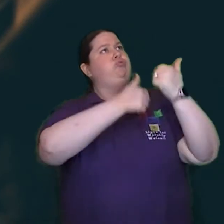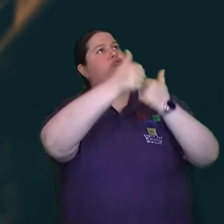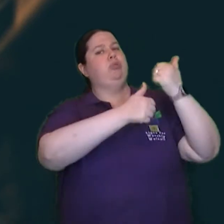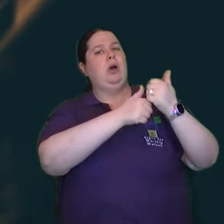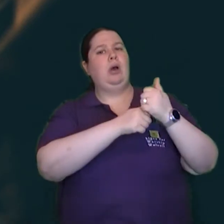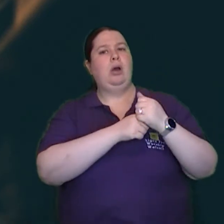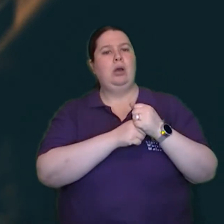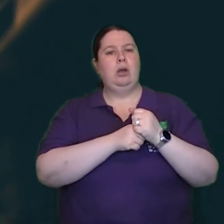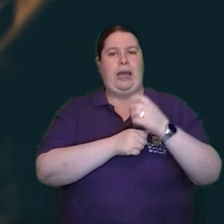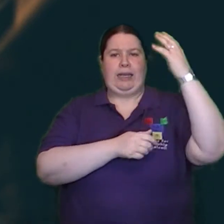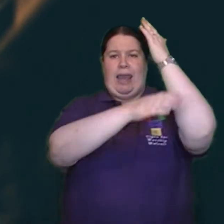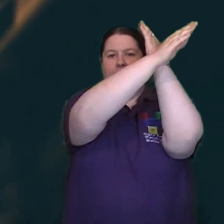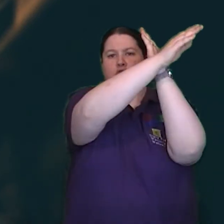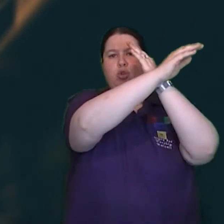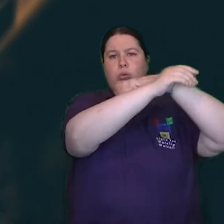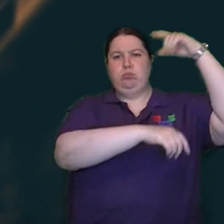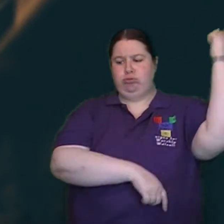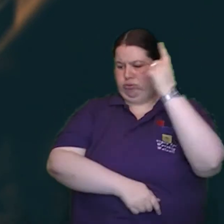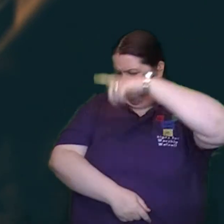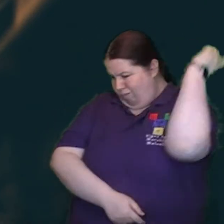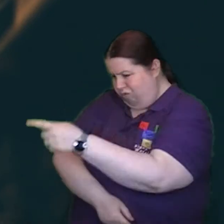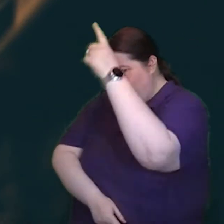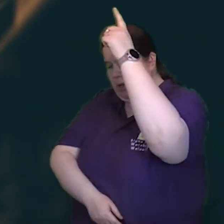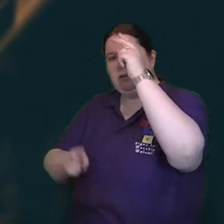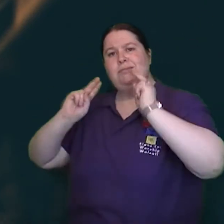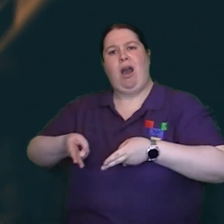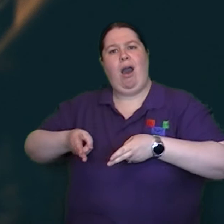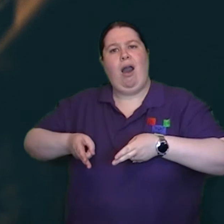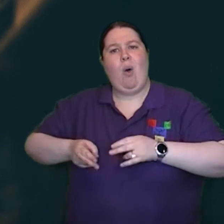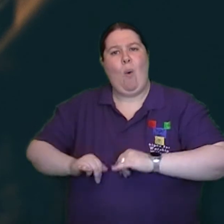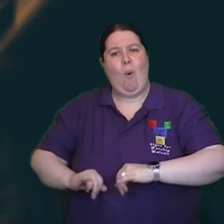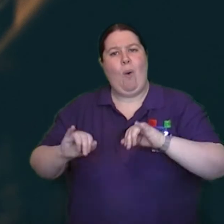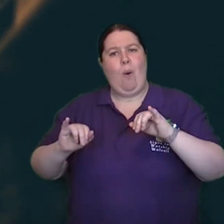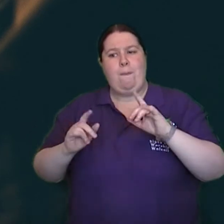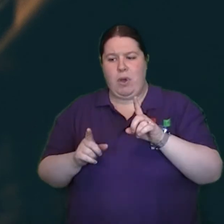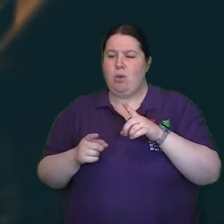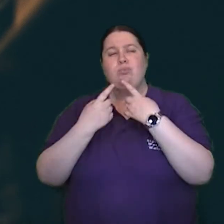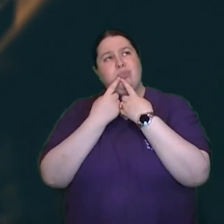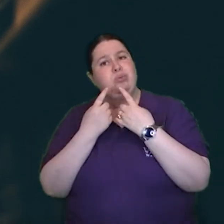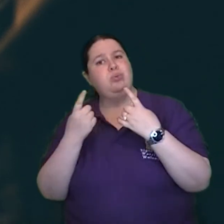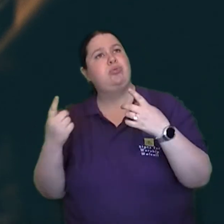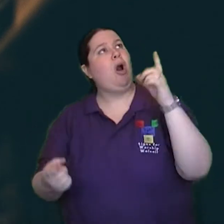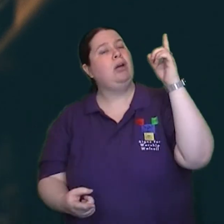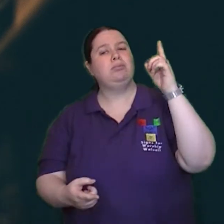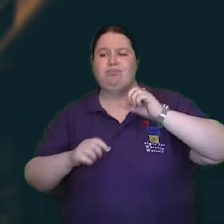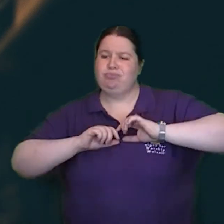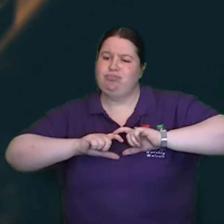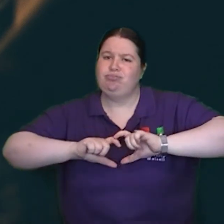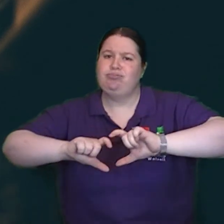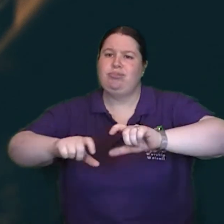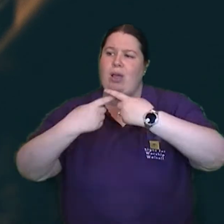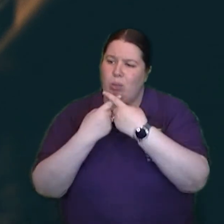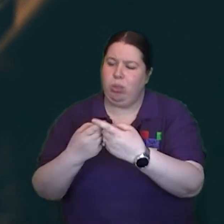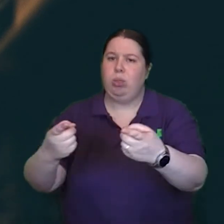was eaten by worms and died. But the word of God continued to spread and flourish. This is the word of the